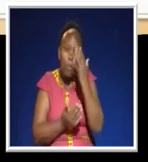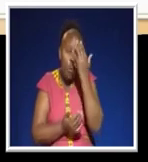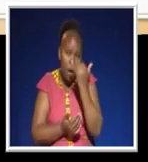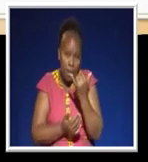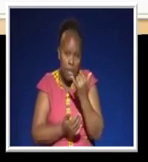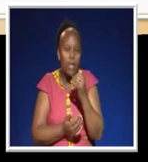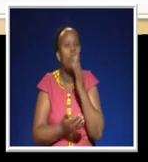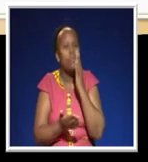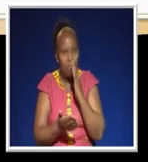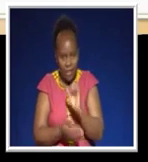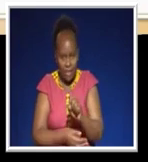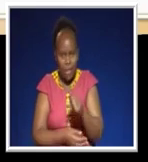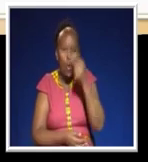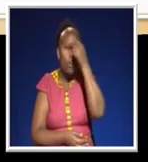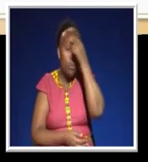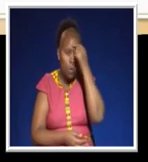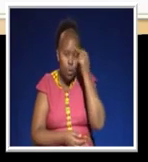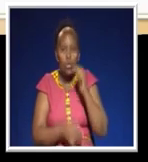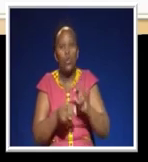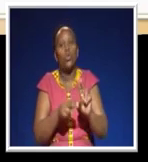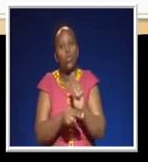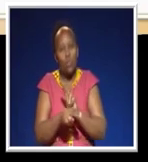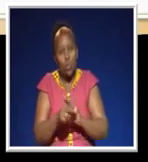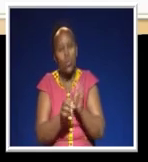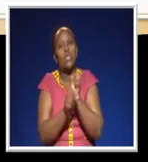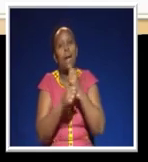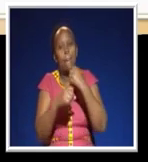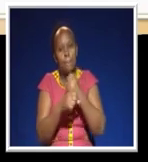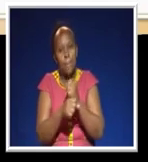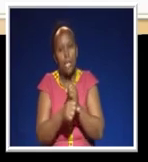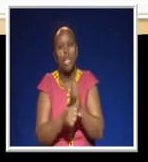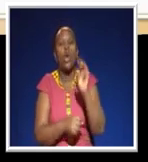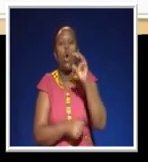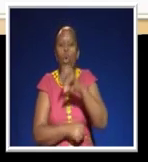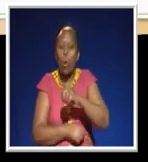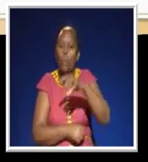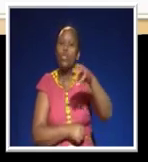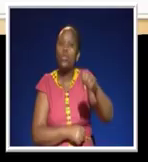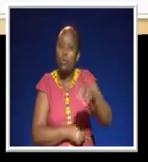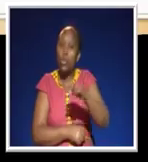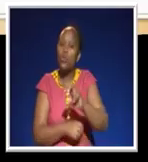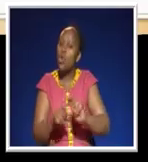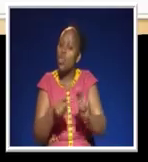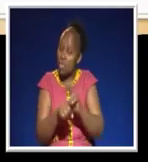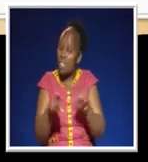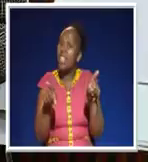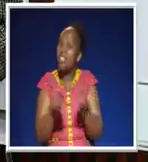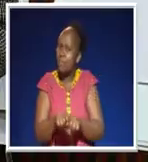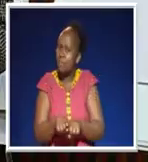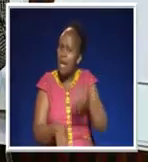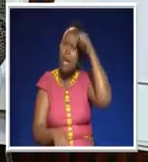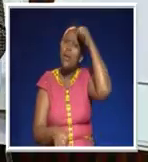Ah, exactly, because we are going to make compost manure. And